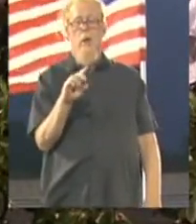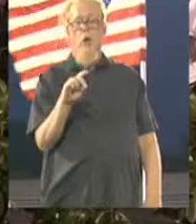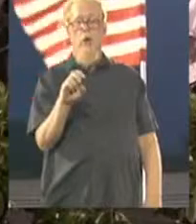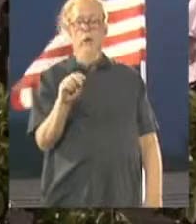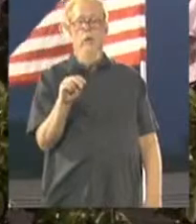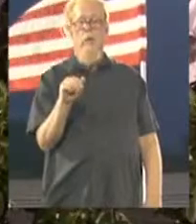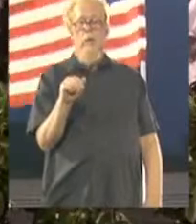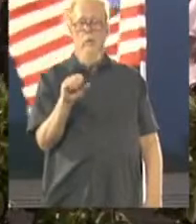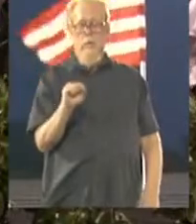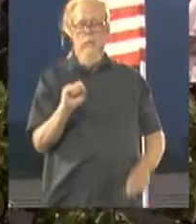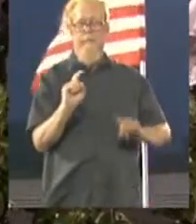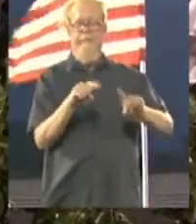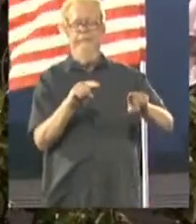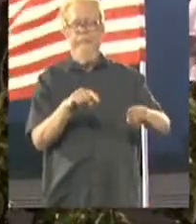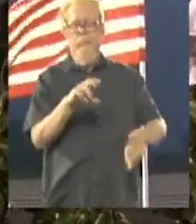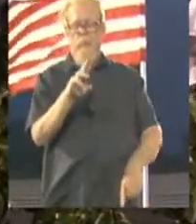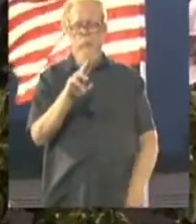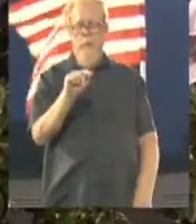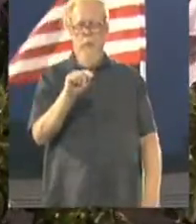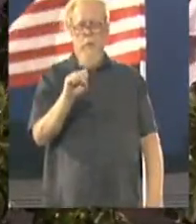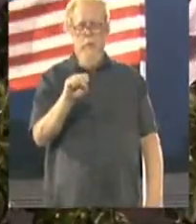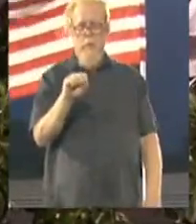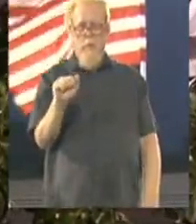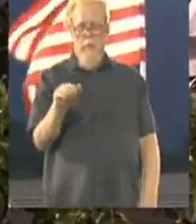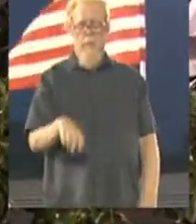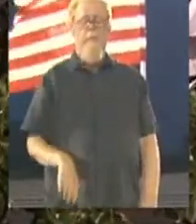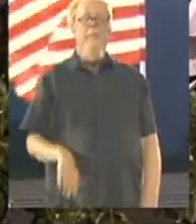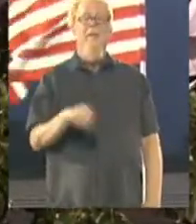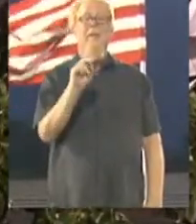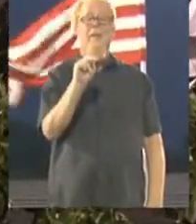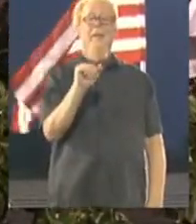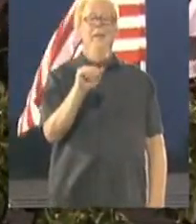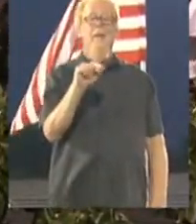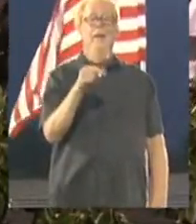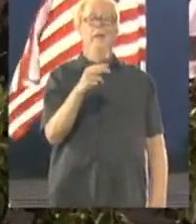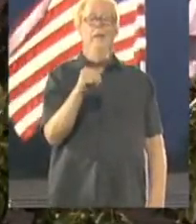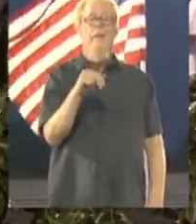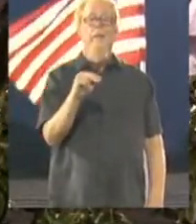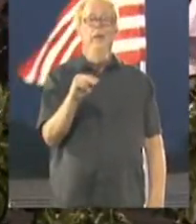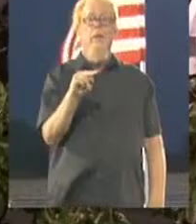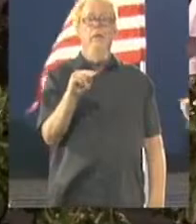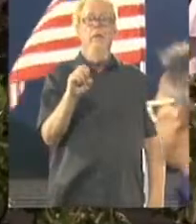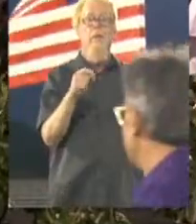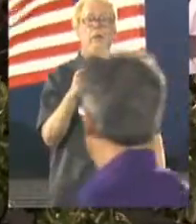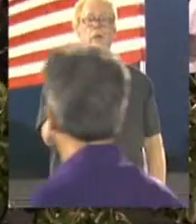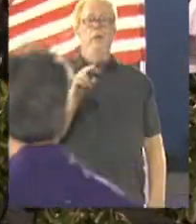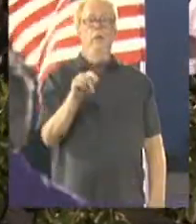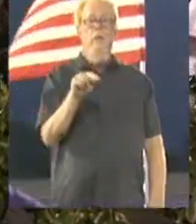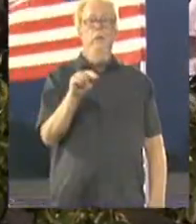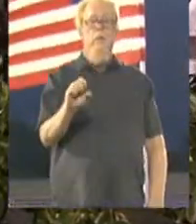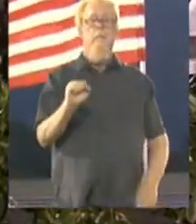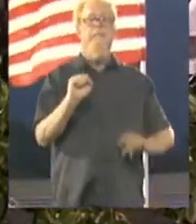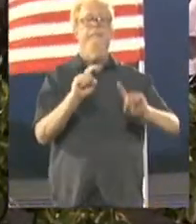Texas at San Antonio. Nathan Negrete will be attending St. Philip's